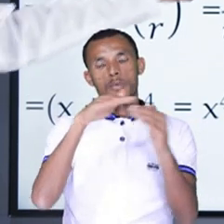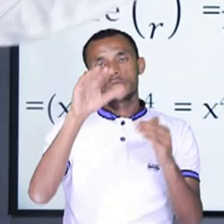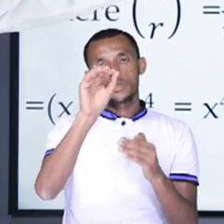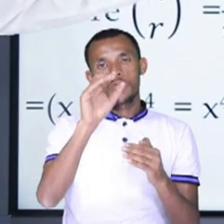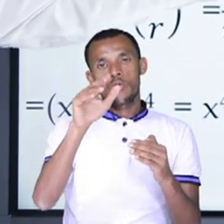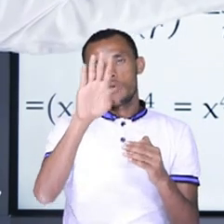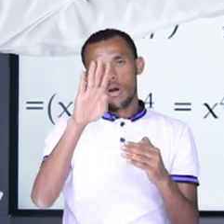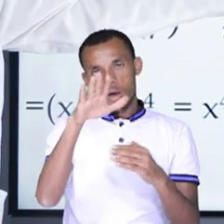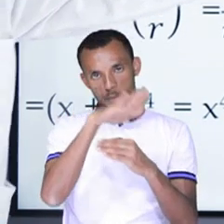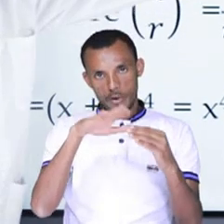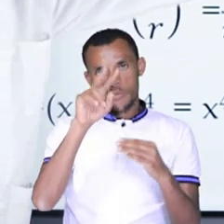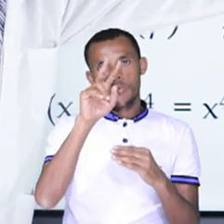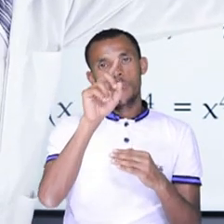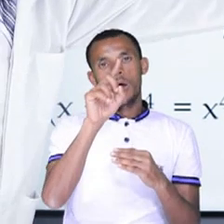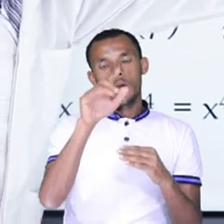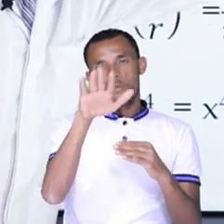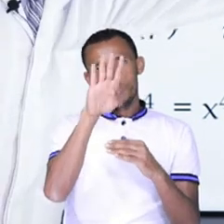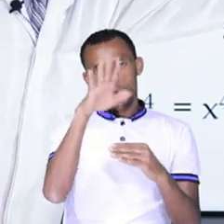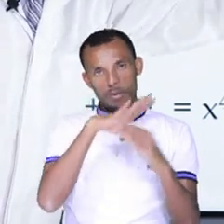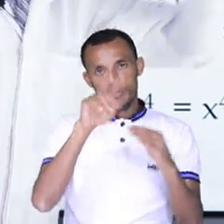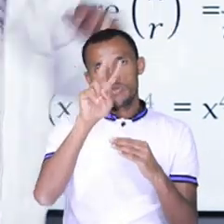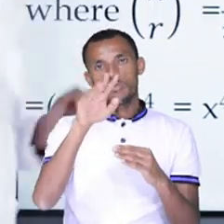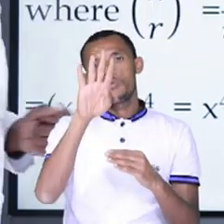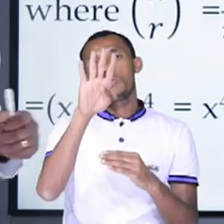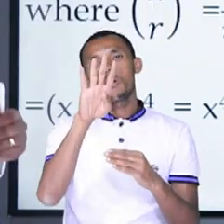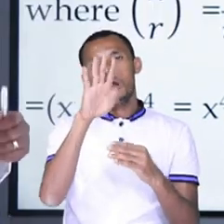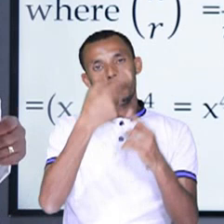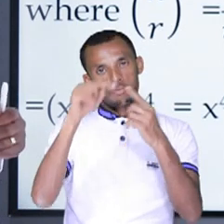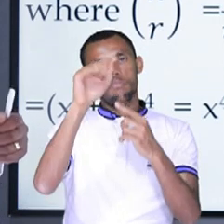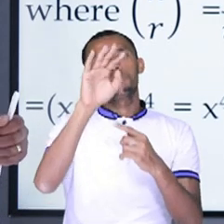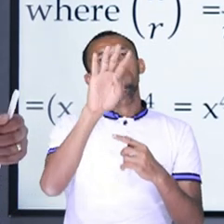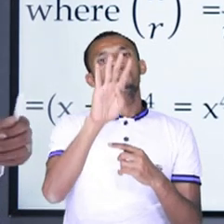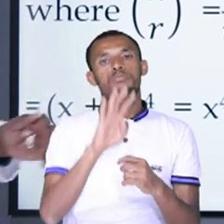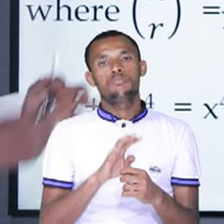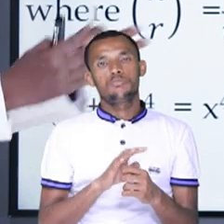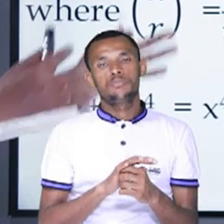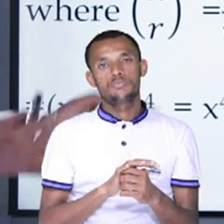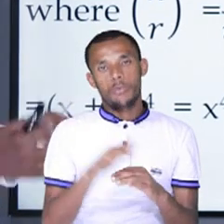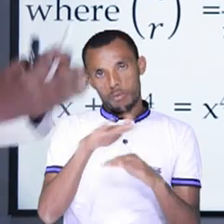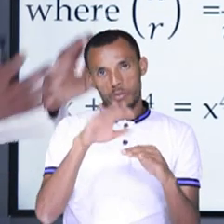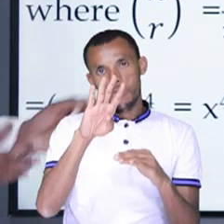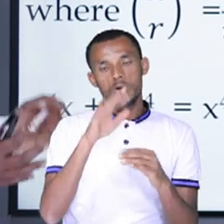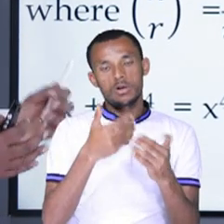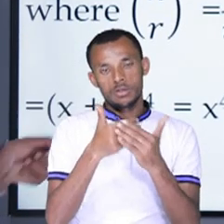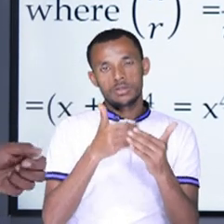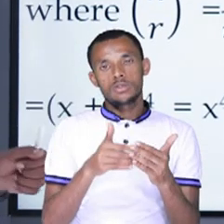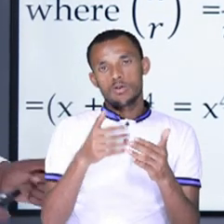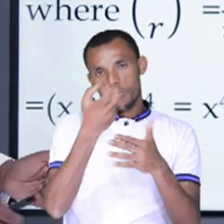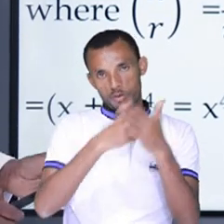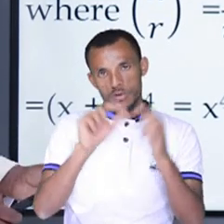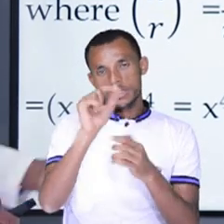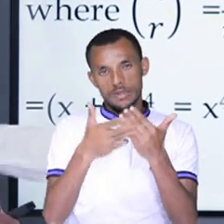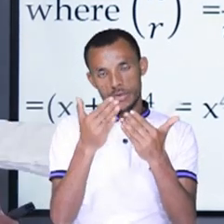4 above 1, 4 above 2, 4 above 3, 4 above 4 it comes. When that coefficients are